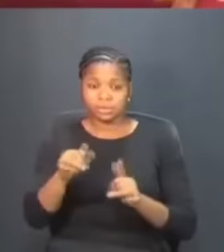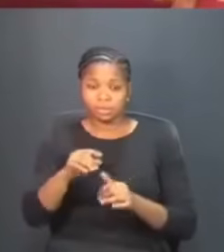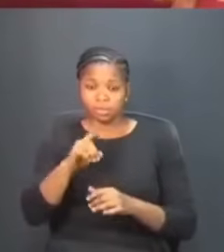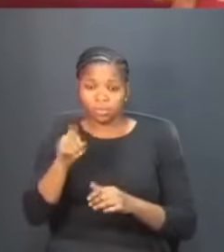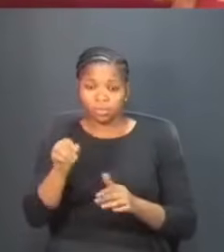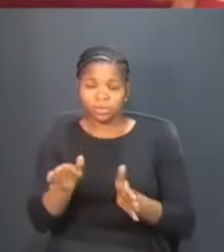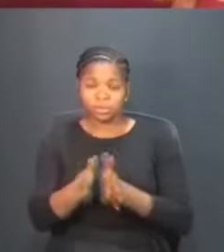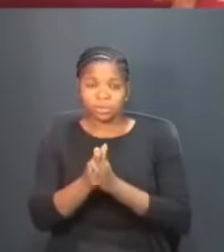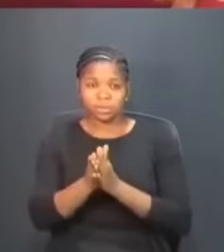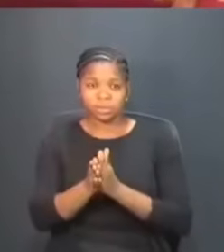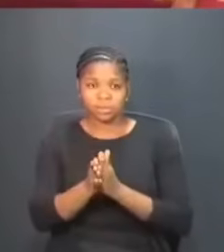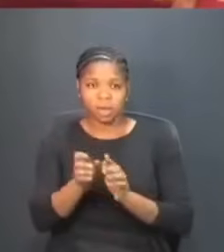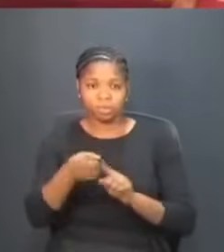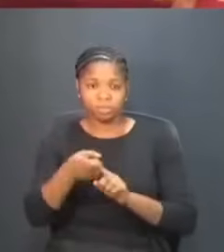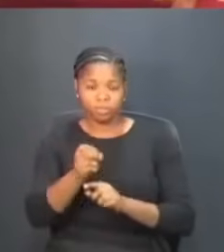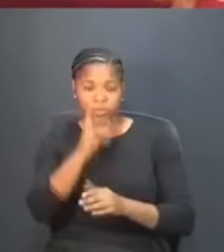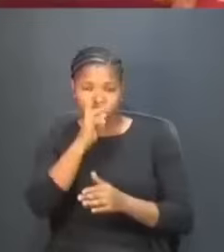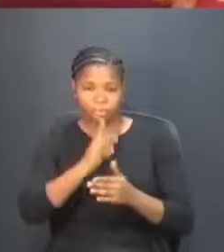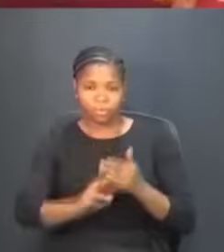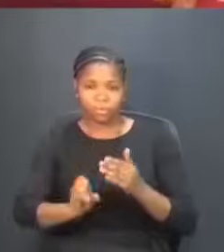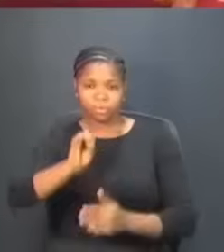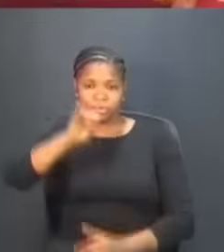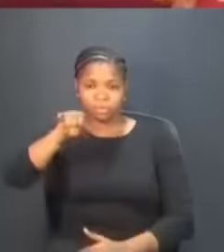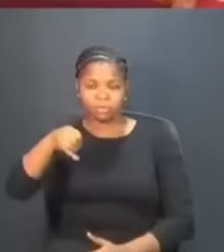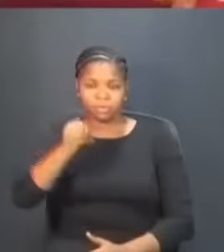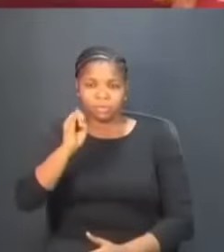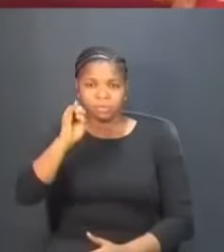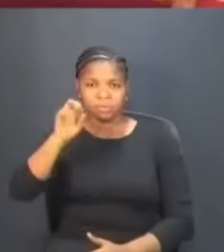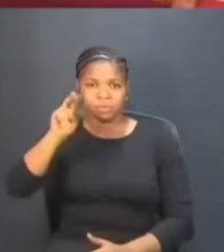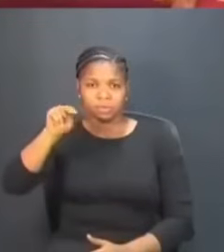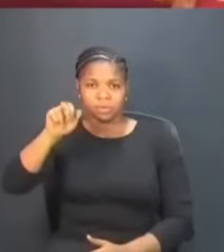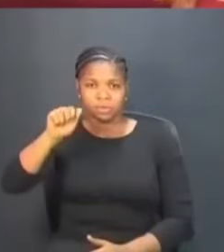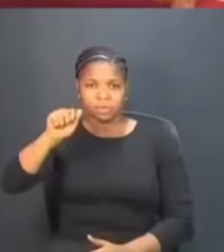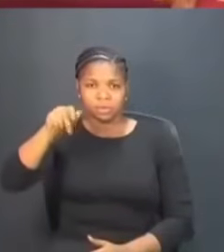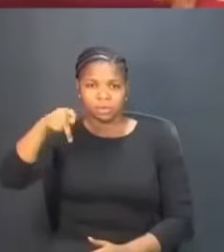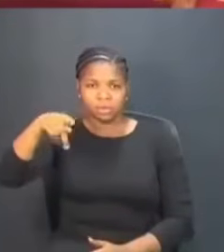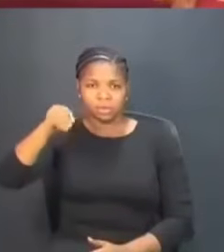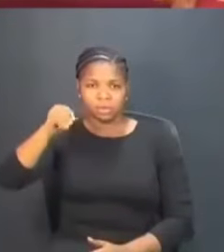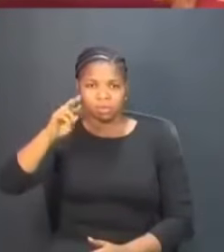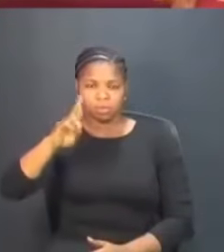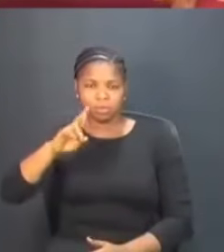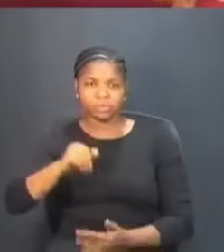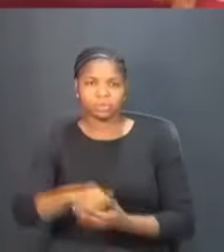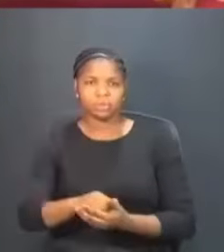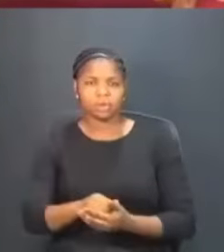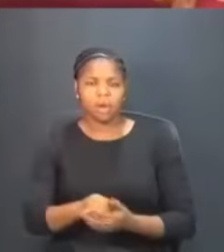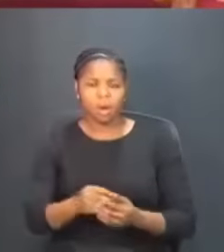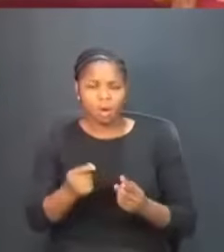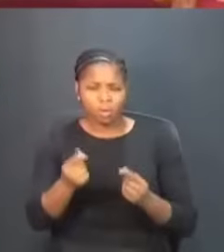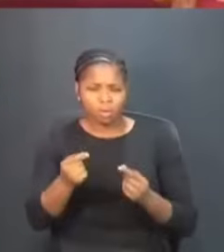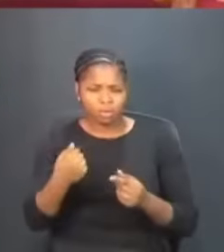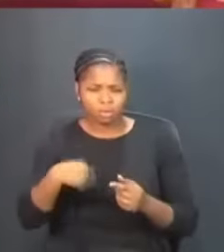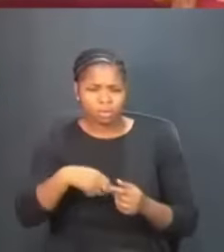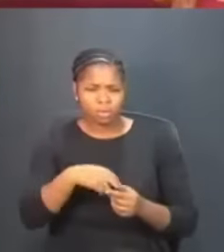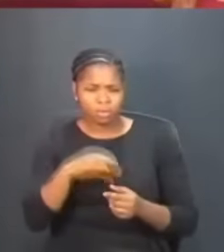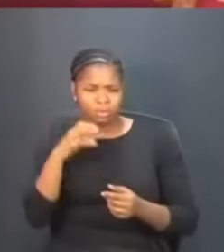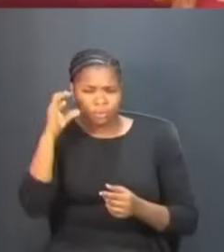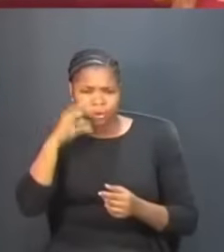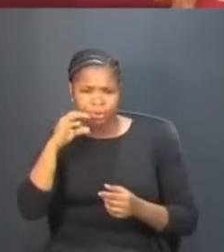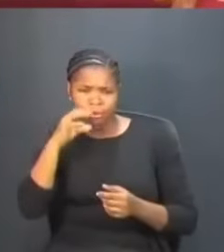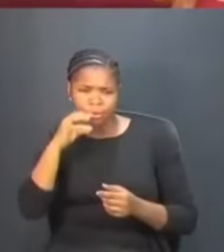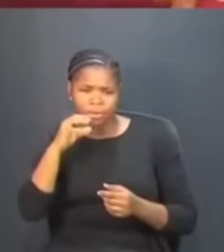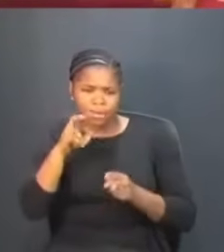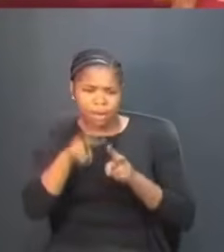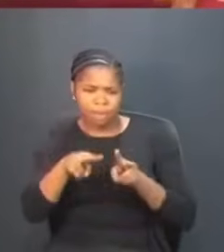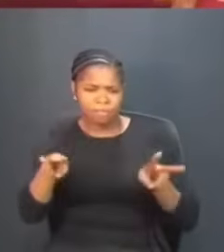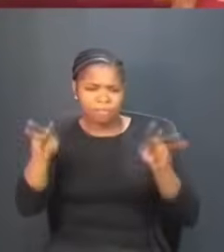Jinapo, I said what we are looking at is value addition. Value addition. That is why we have launched the